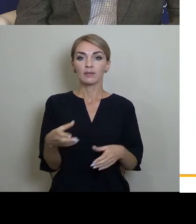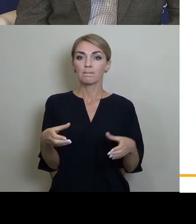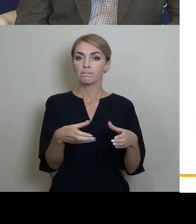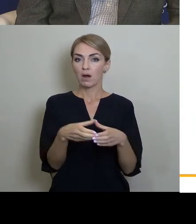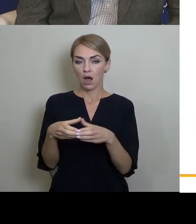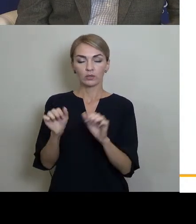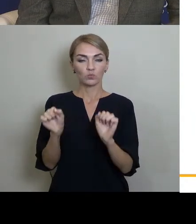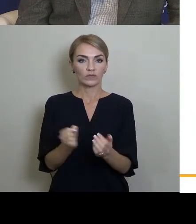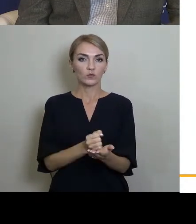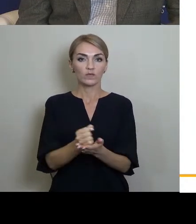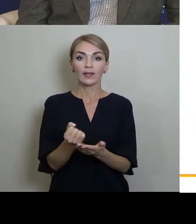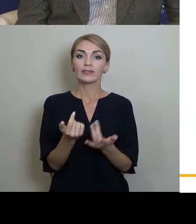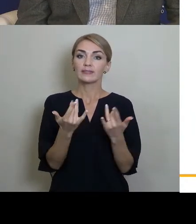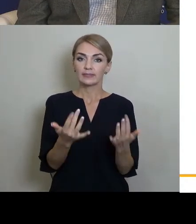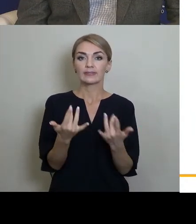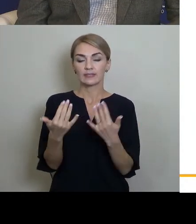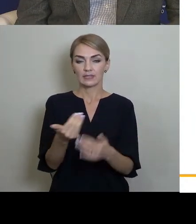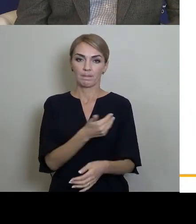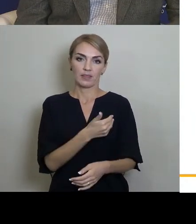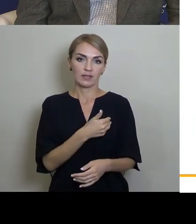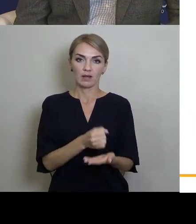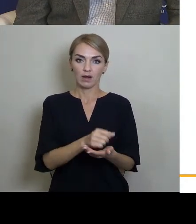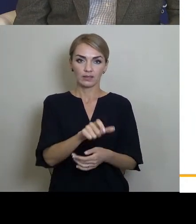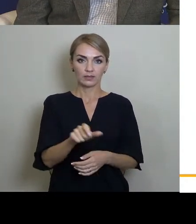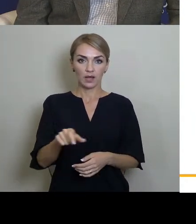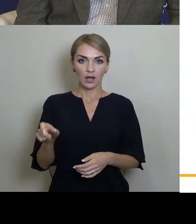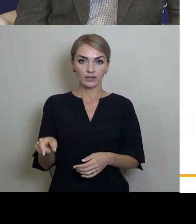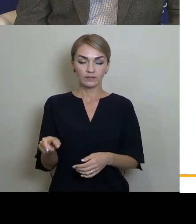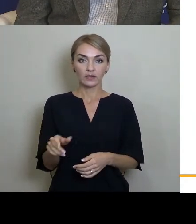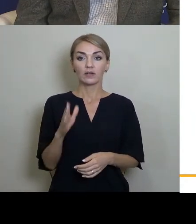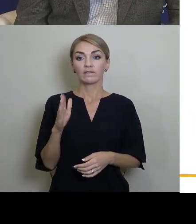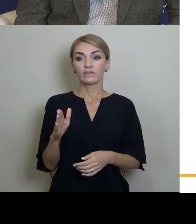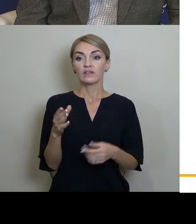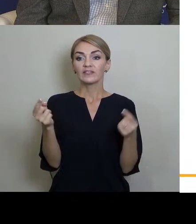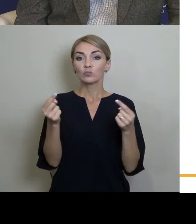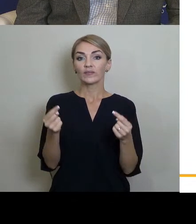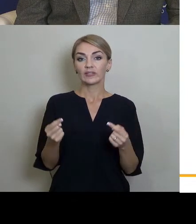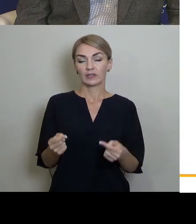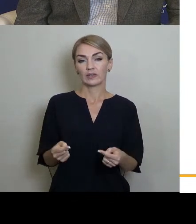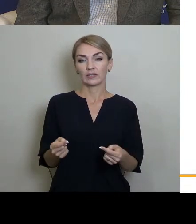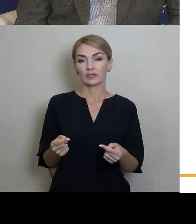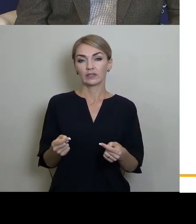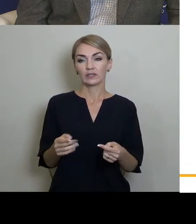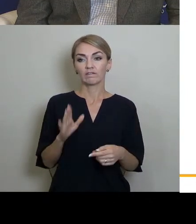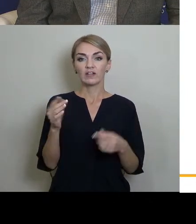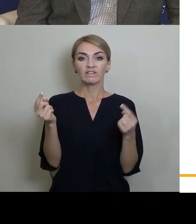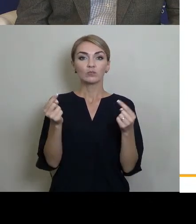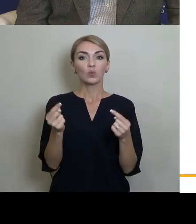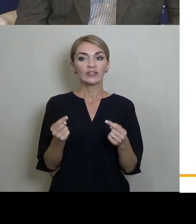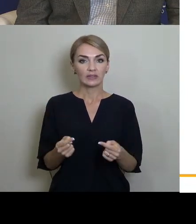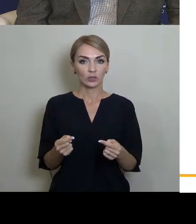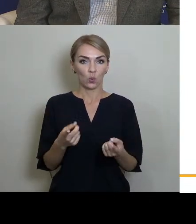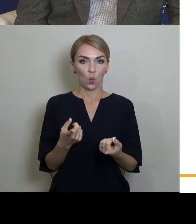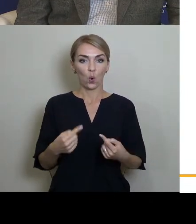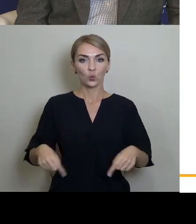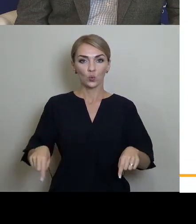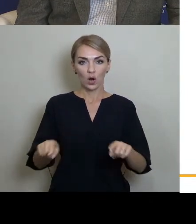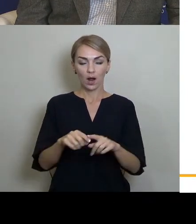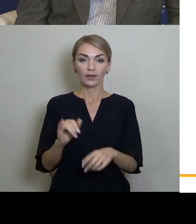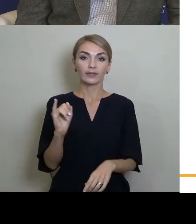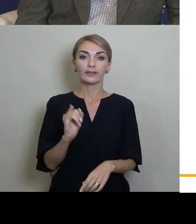number, because the parties can nominate as many as they would like to in the